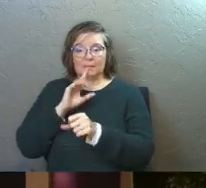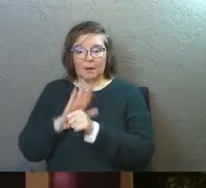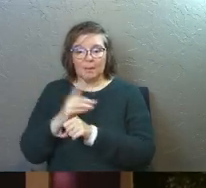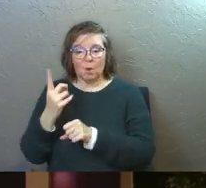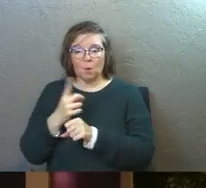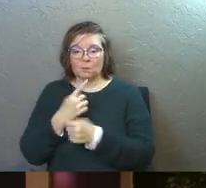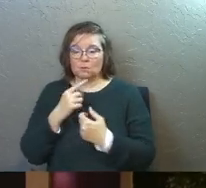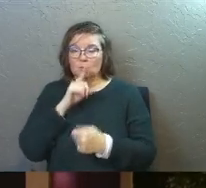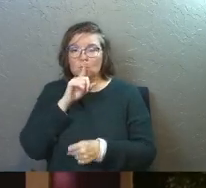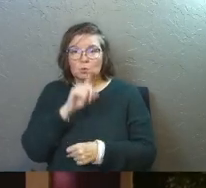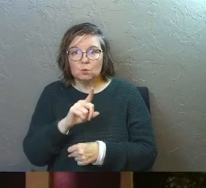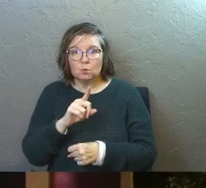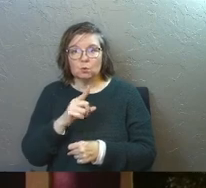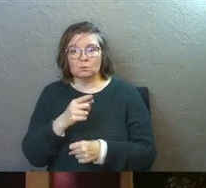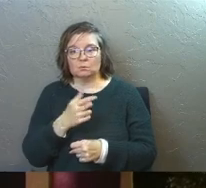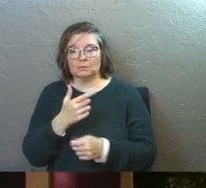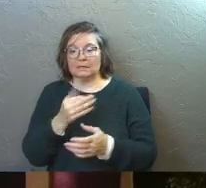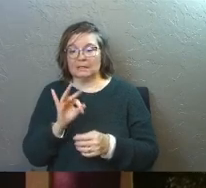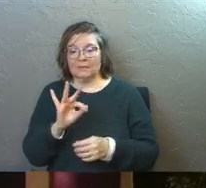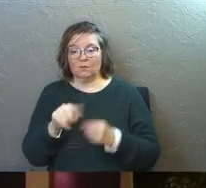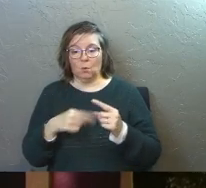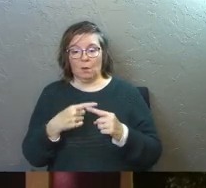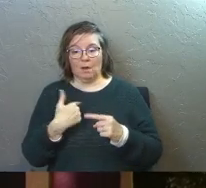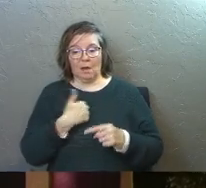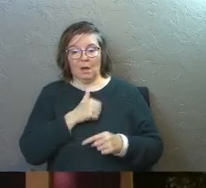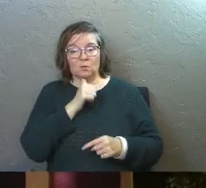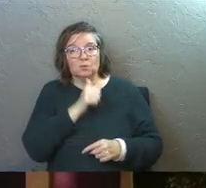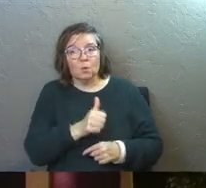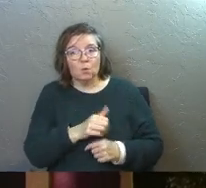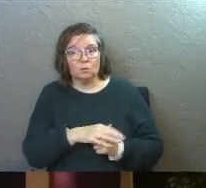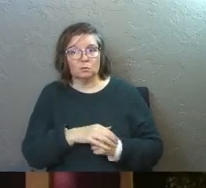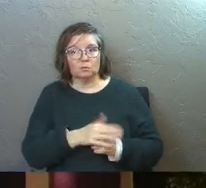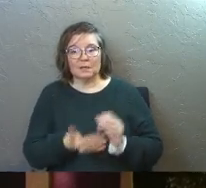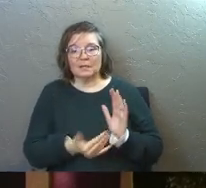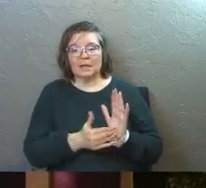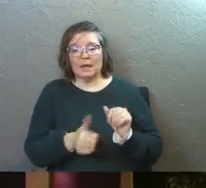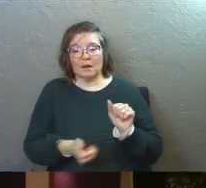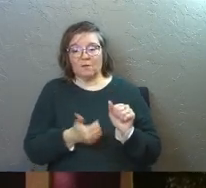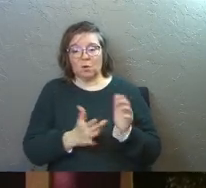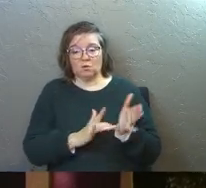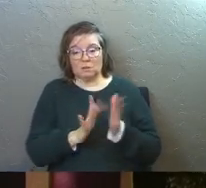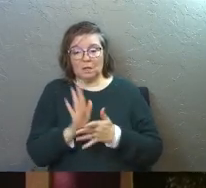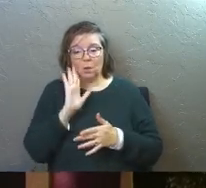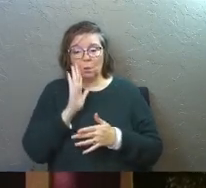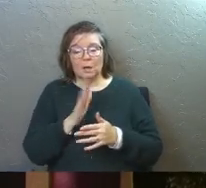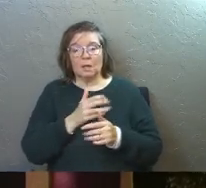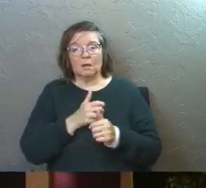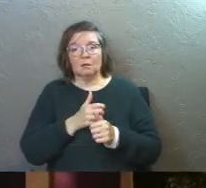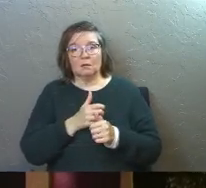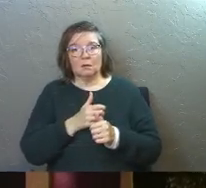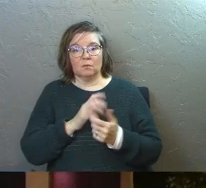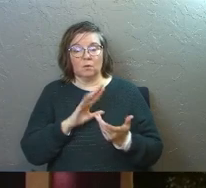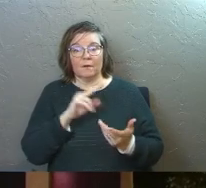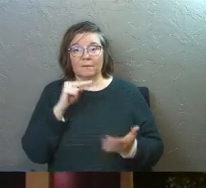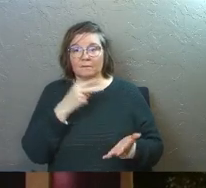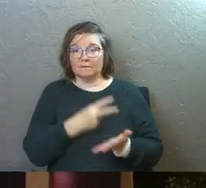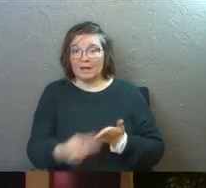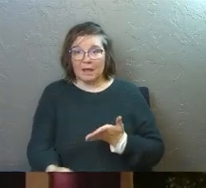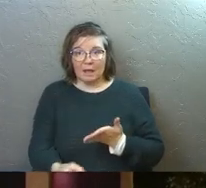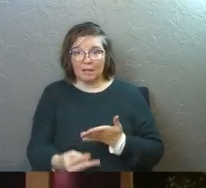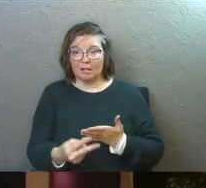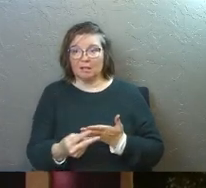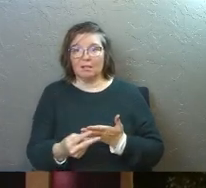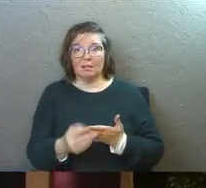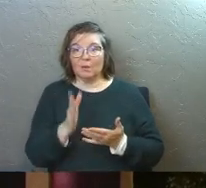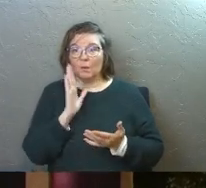promises always hold true. They hold true even when ours don't. Again, as followers of Jesus, we will fall and we will fail in